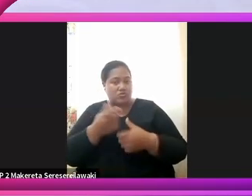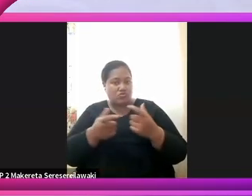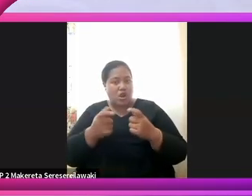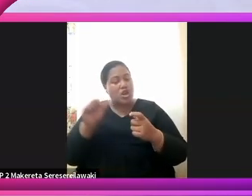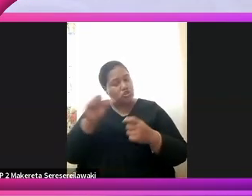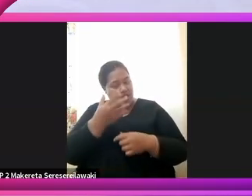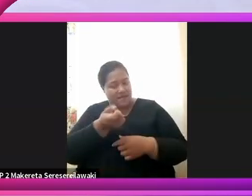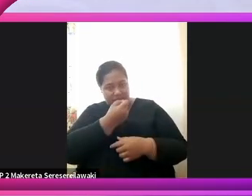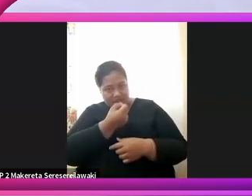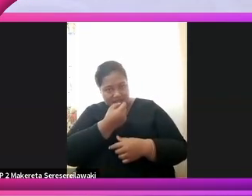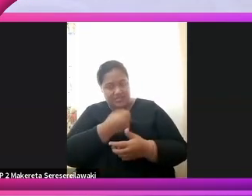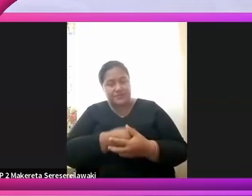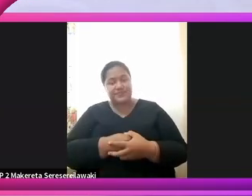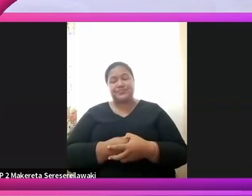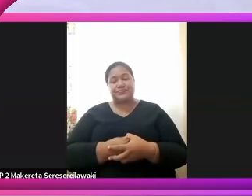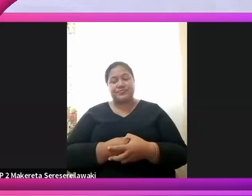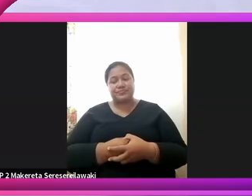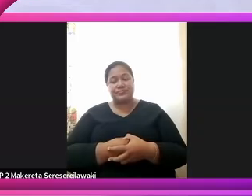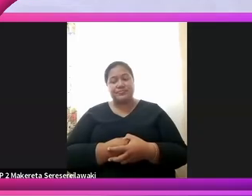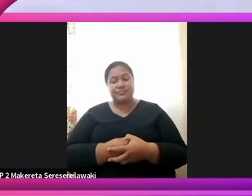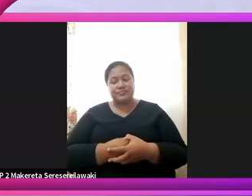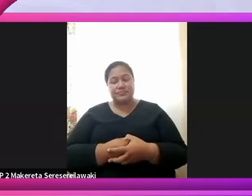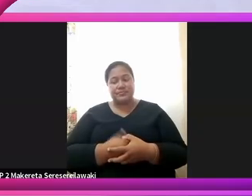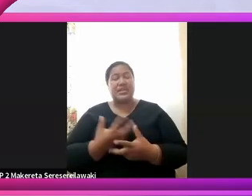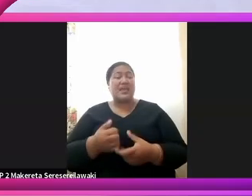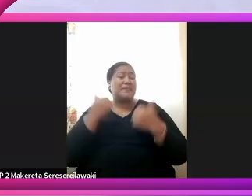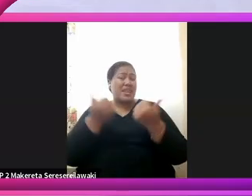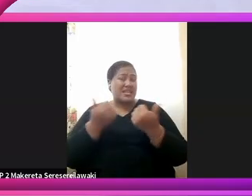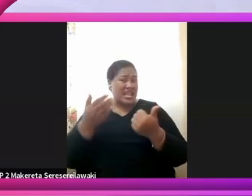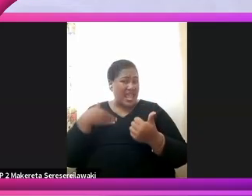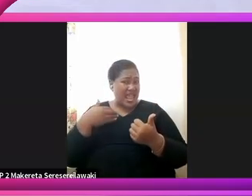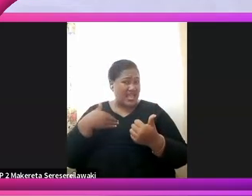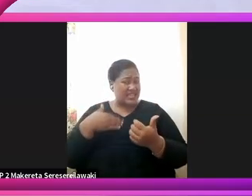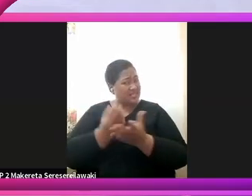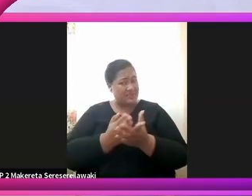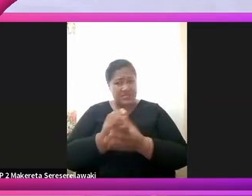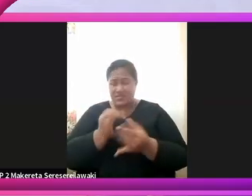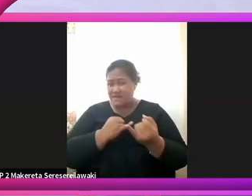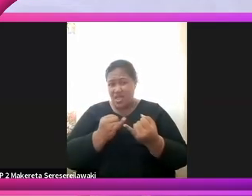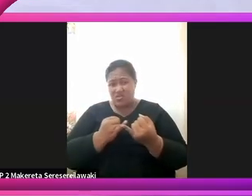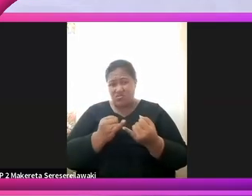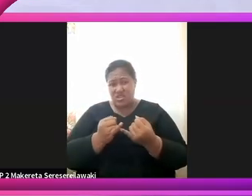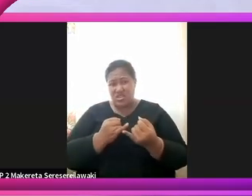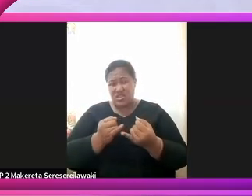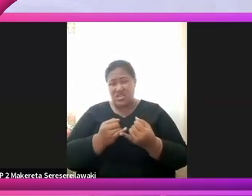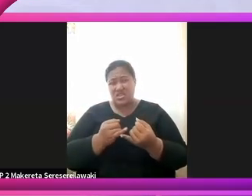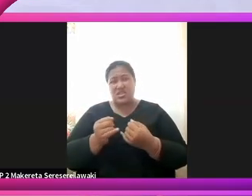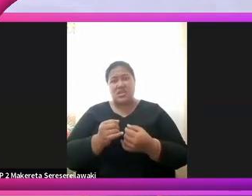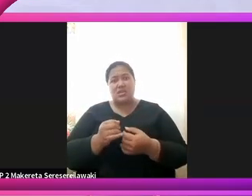medications. It is currently a lot of health service provider is centralized, meaning put everything in the